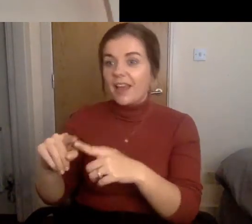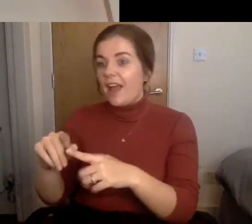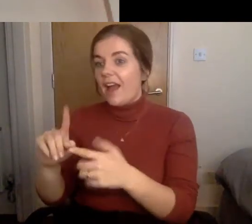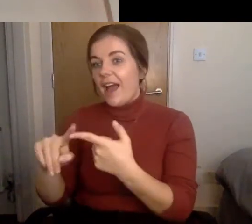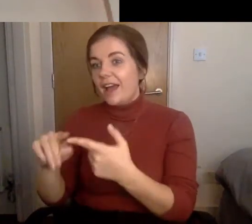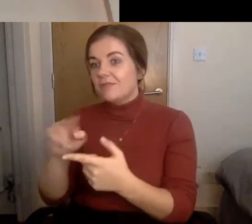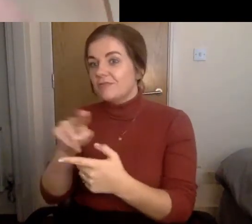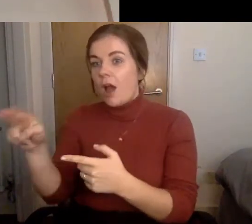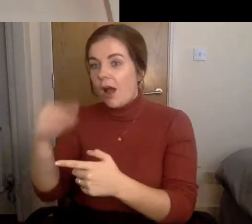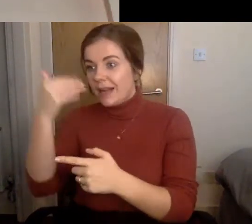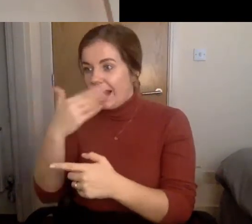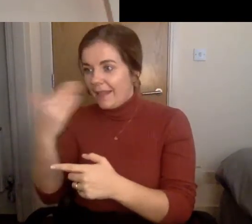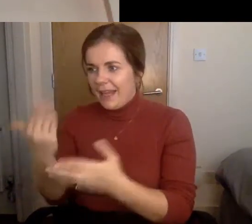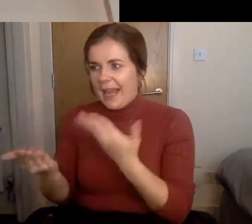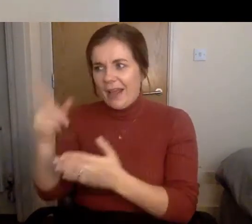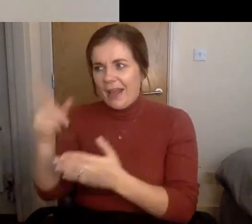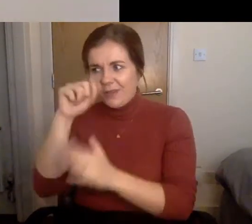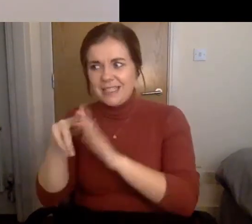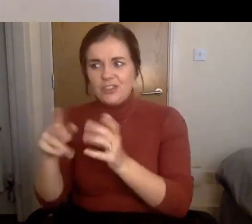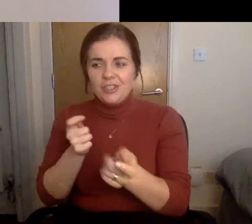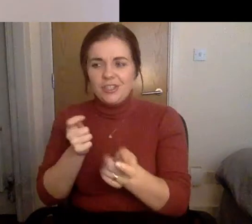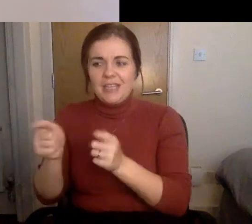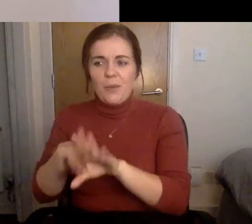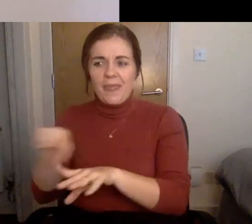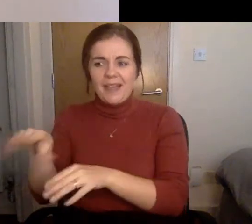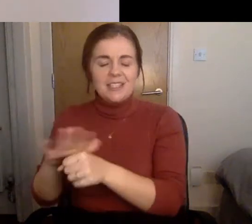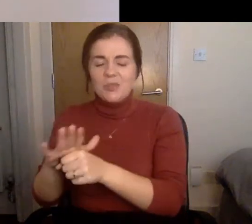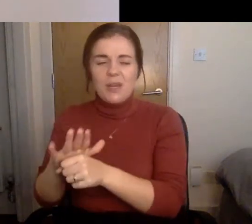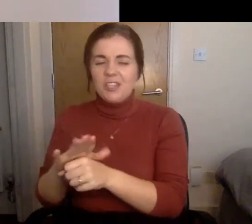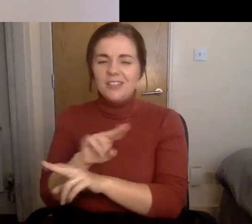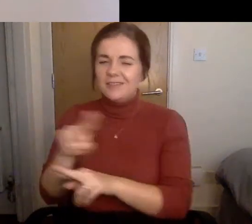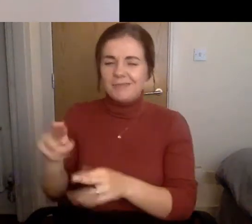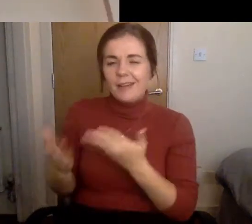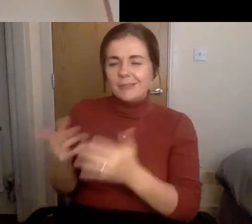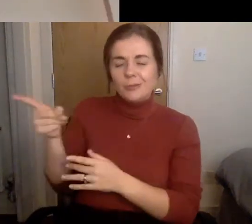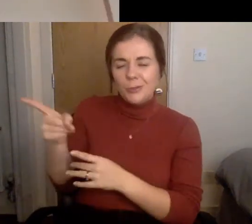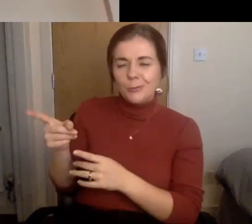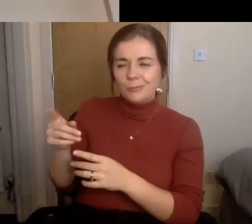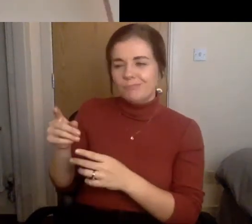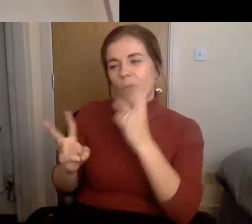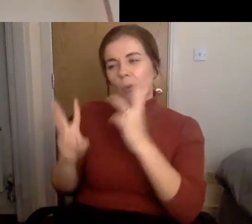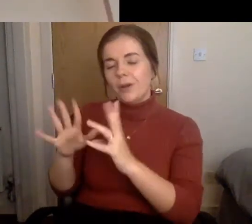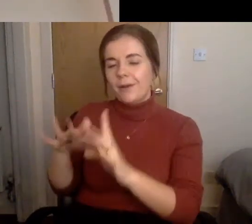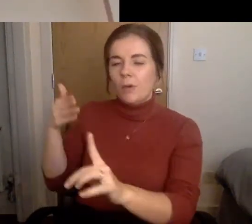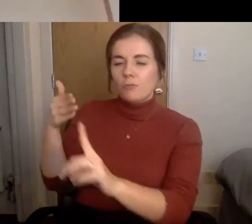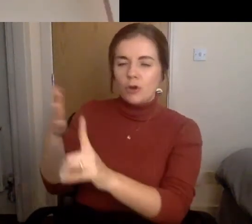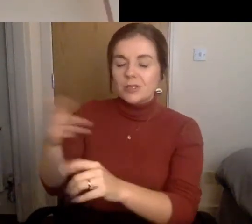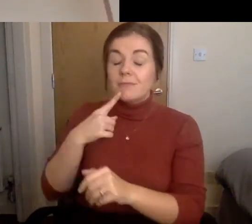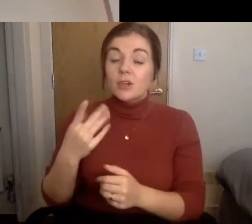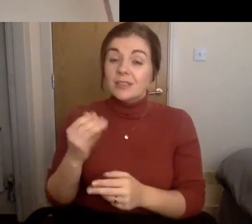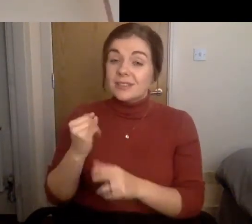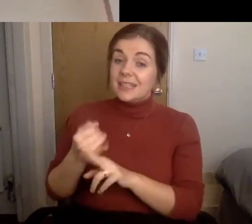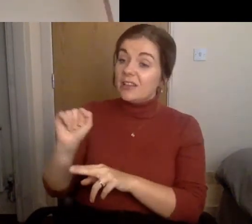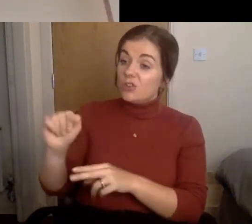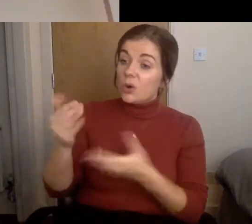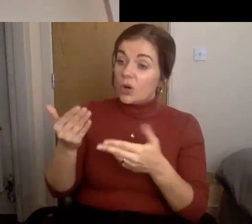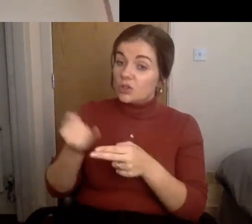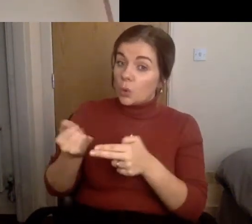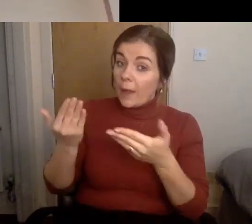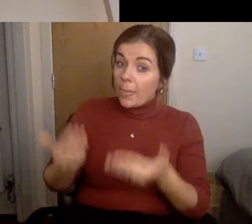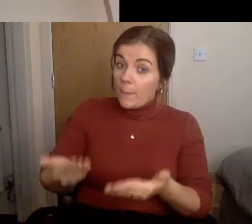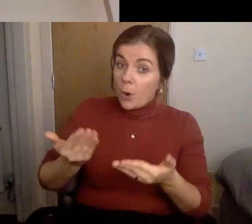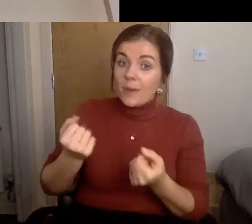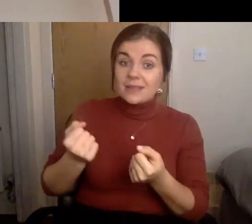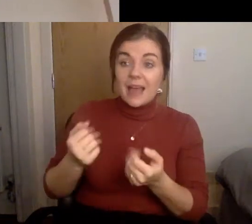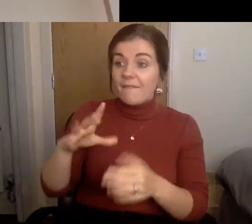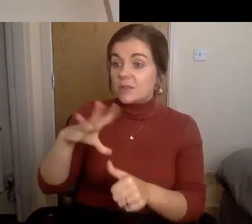been necessarily the way you would have approached it. But I suppose in the school, like in your school now, is there a particular policy or anything in place